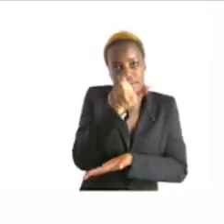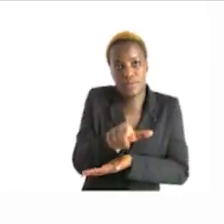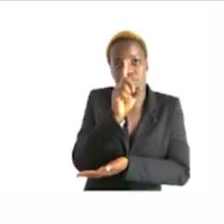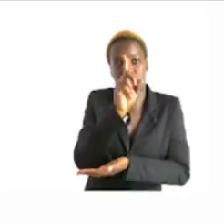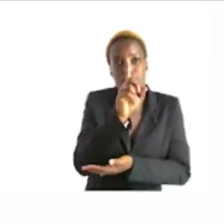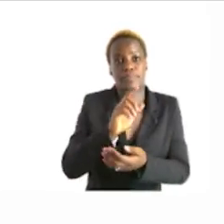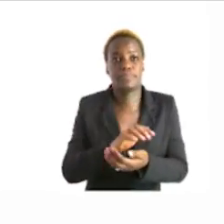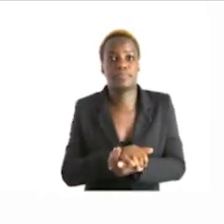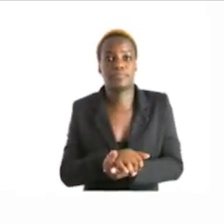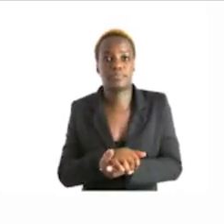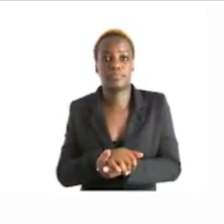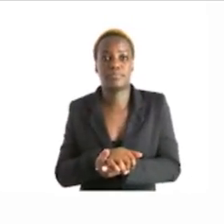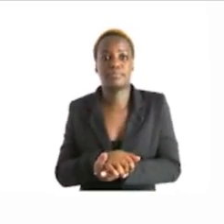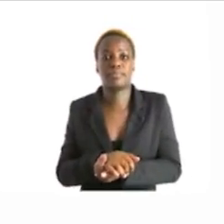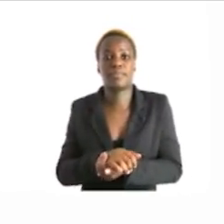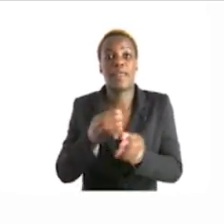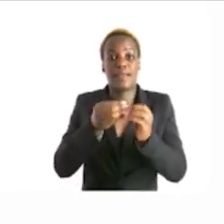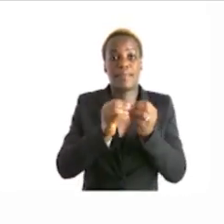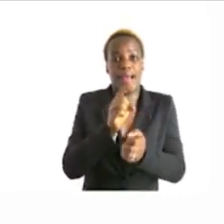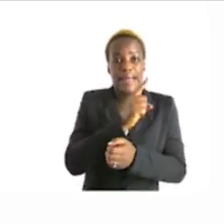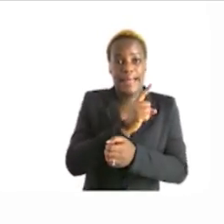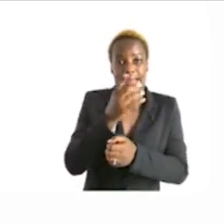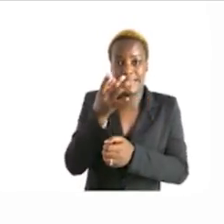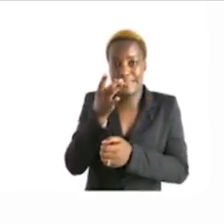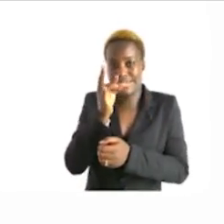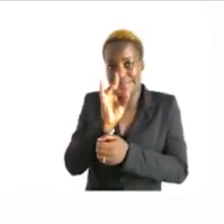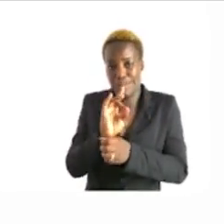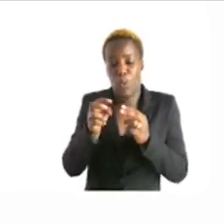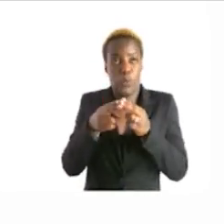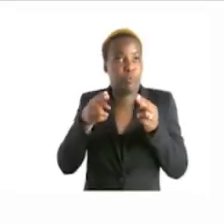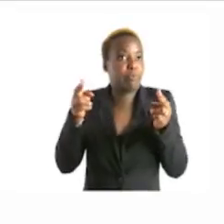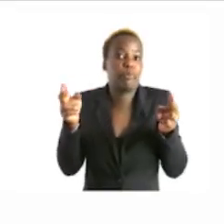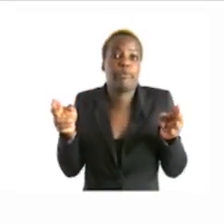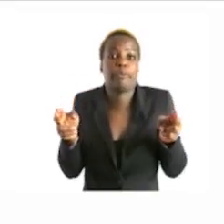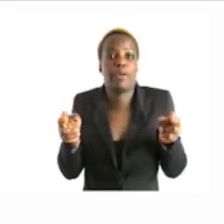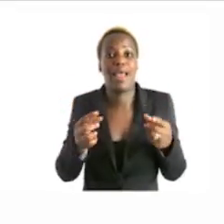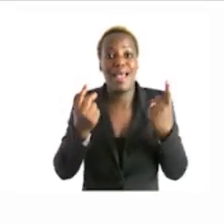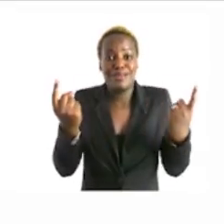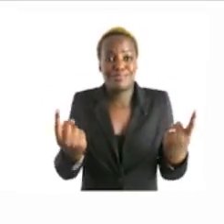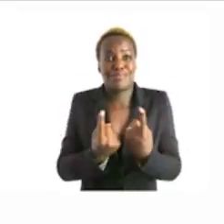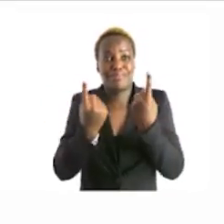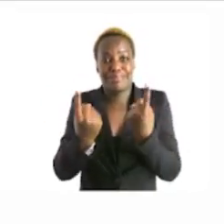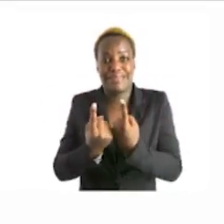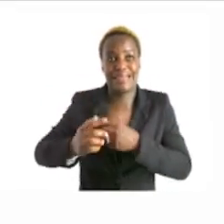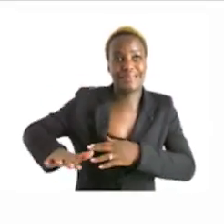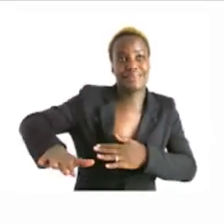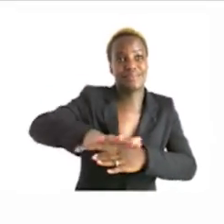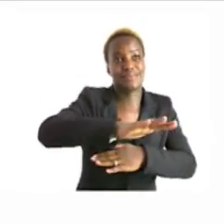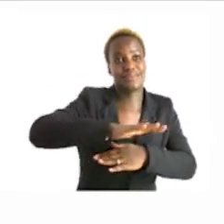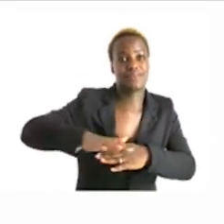go to number 18 18 18 is a long word playground let us try to clap it out